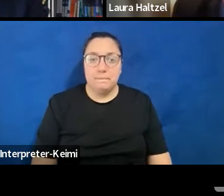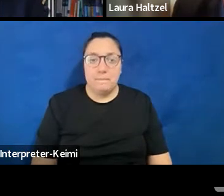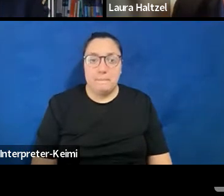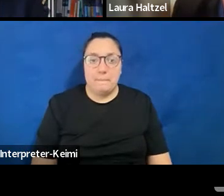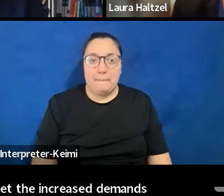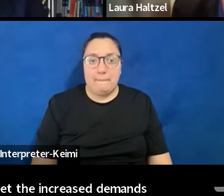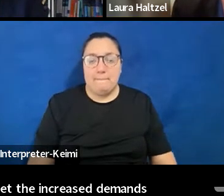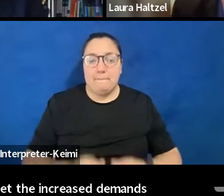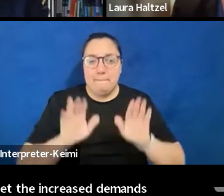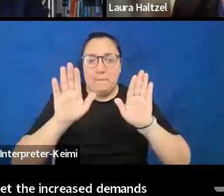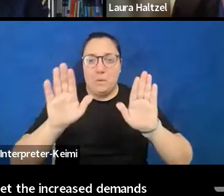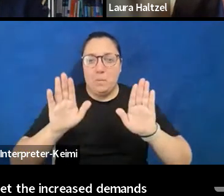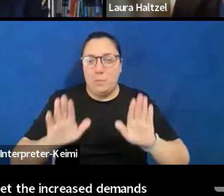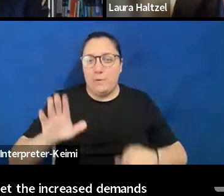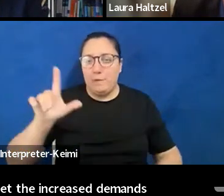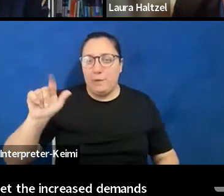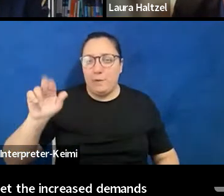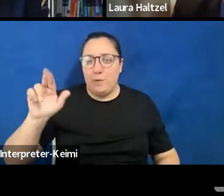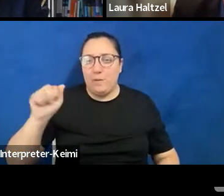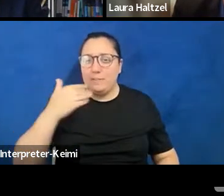Wonderful. Thanks so much, Laura.